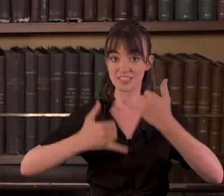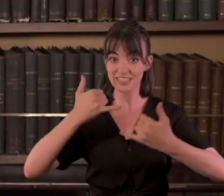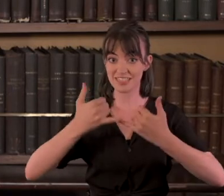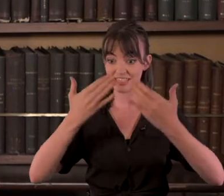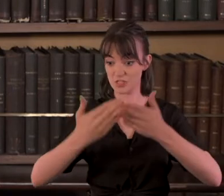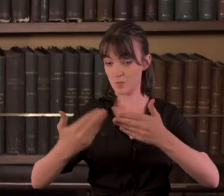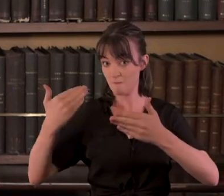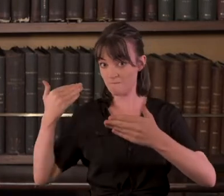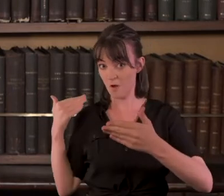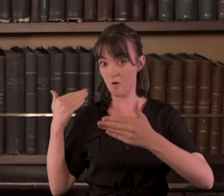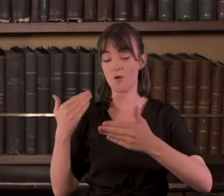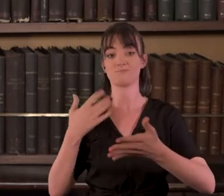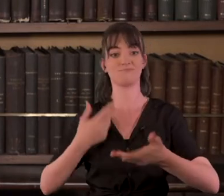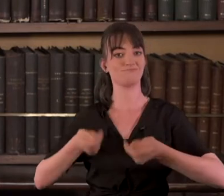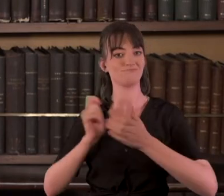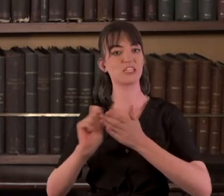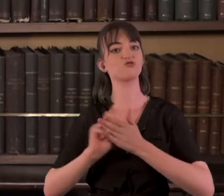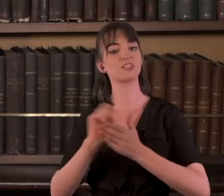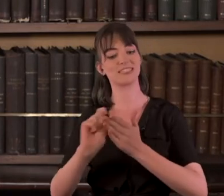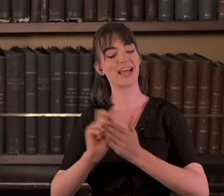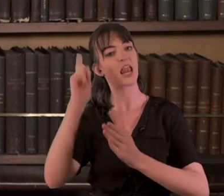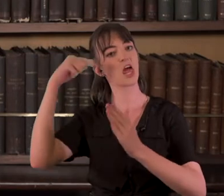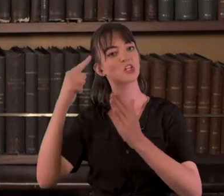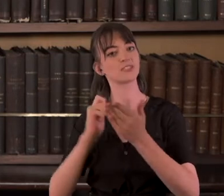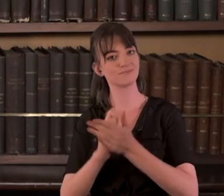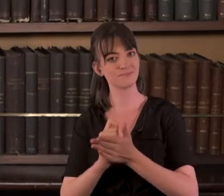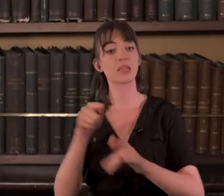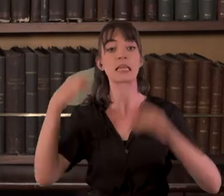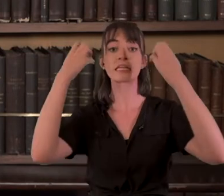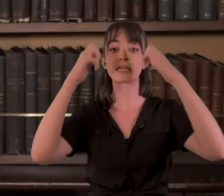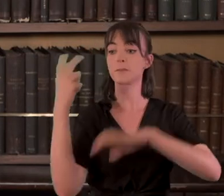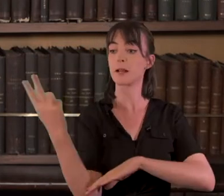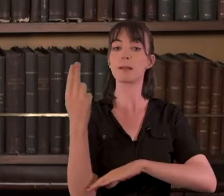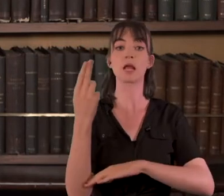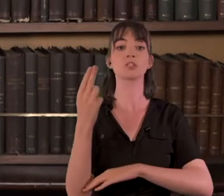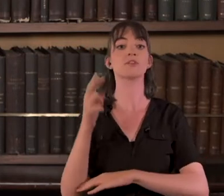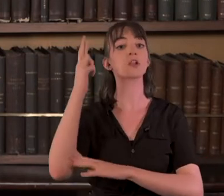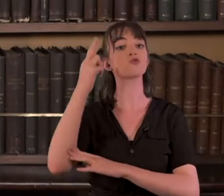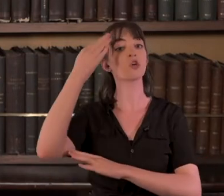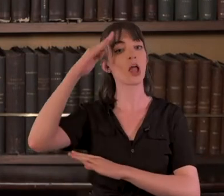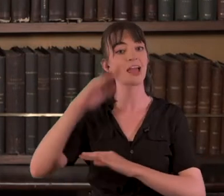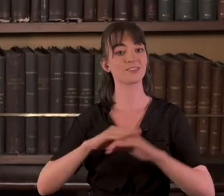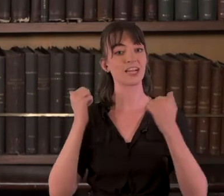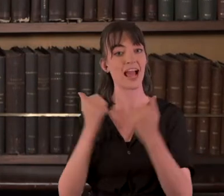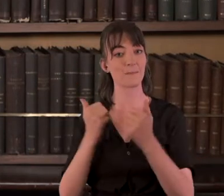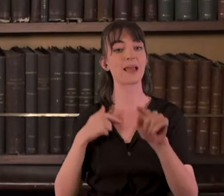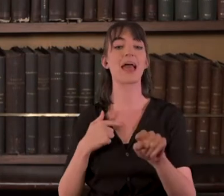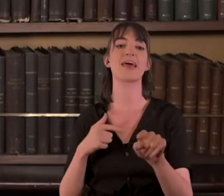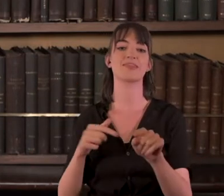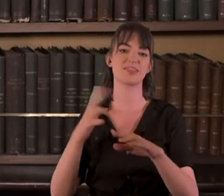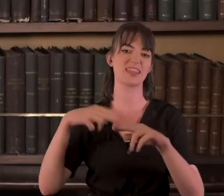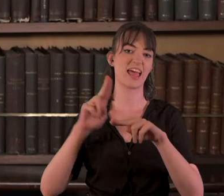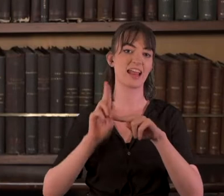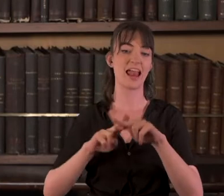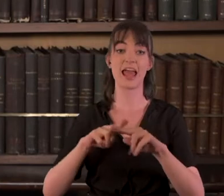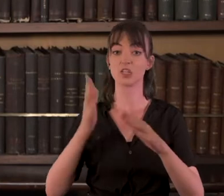London. And that exhibition will be presented in partnership with the Royal Irish Academy and the National Library. As part of our